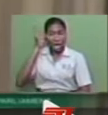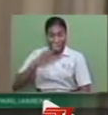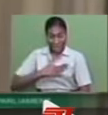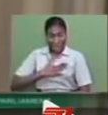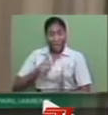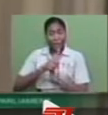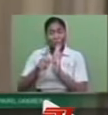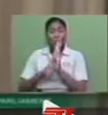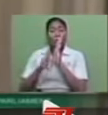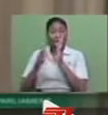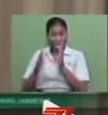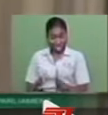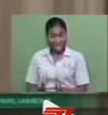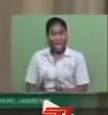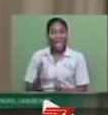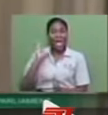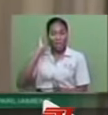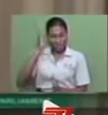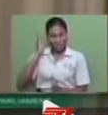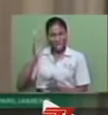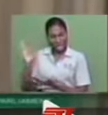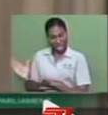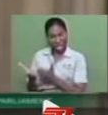this allocation